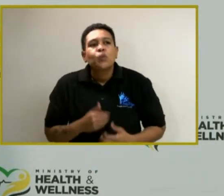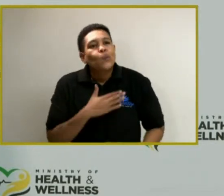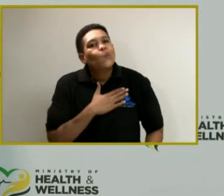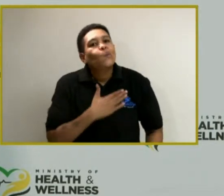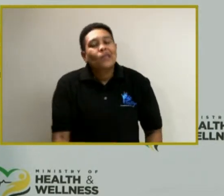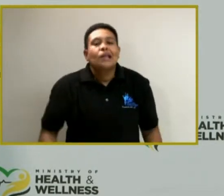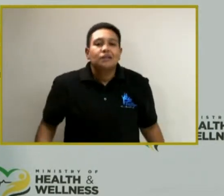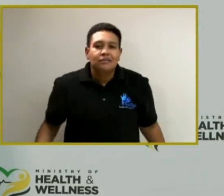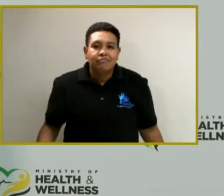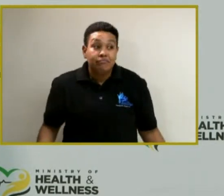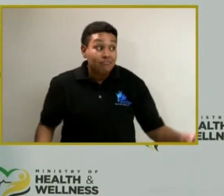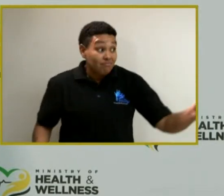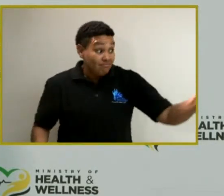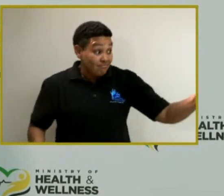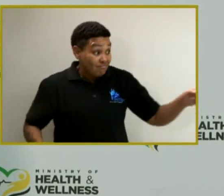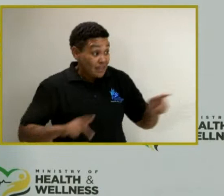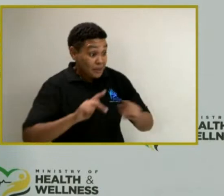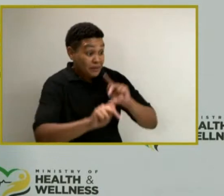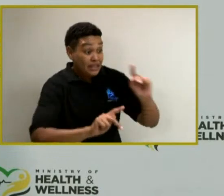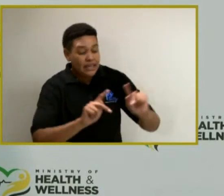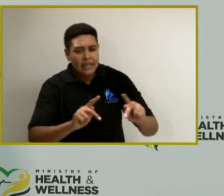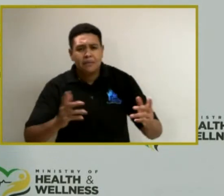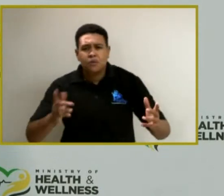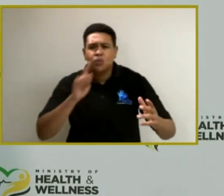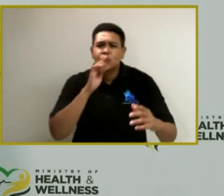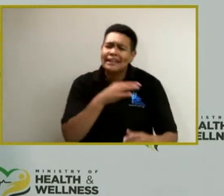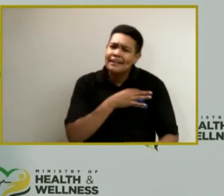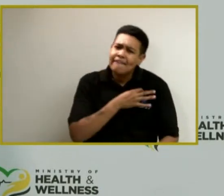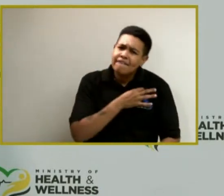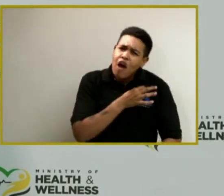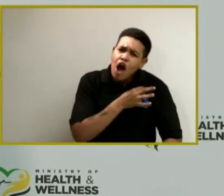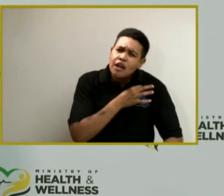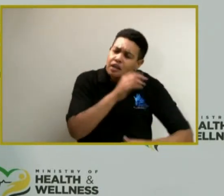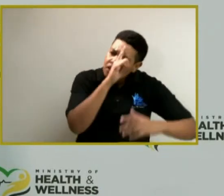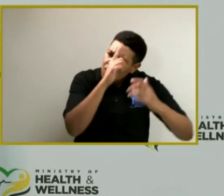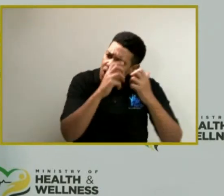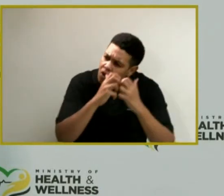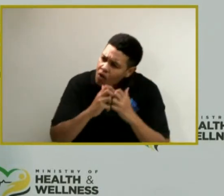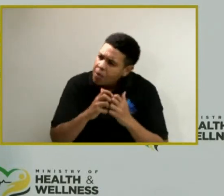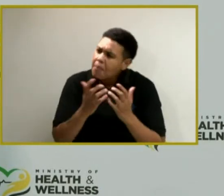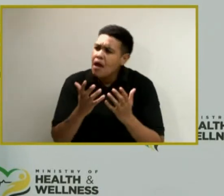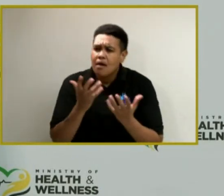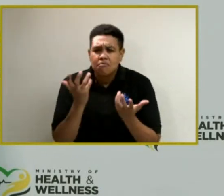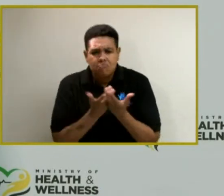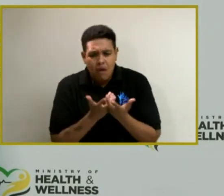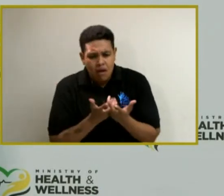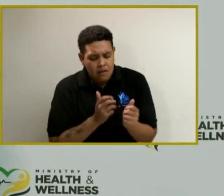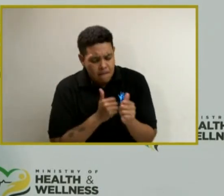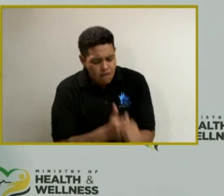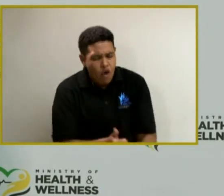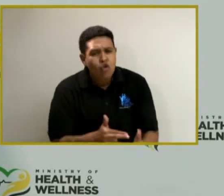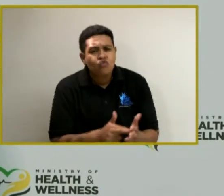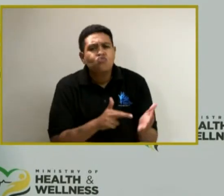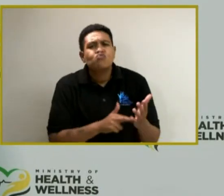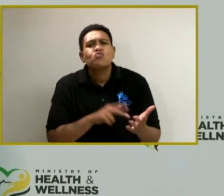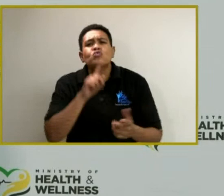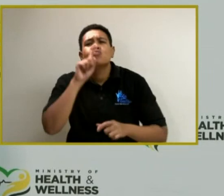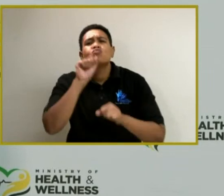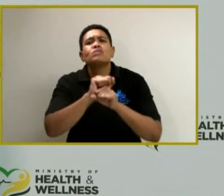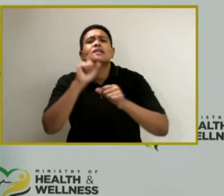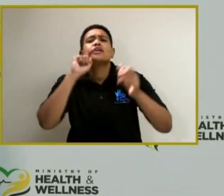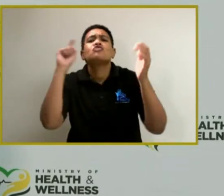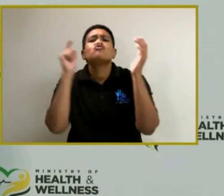willingness of our people to voluntarily comply with the rules, recognizing